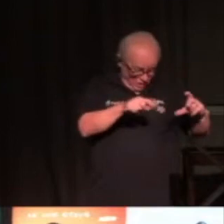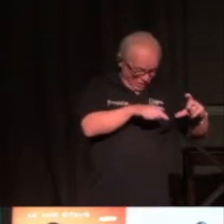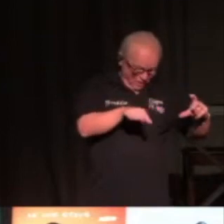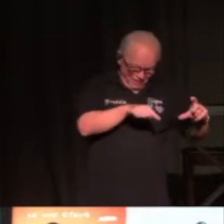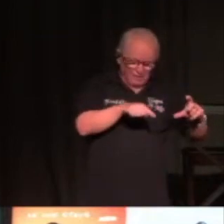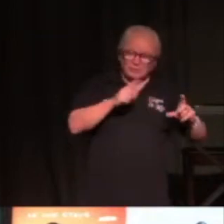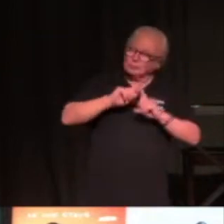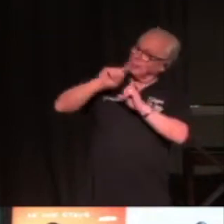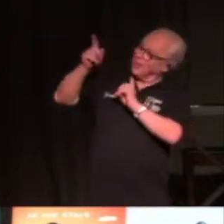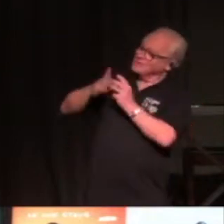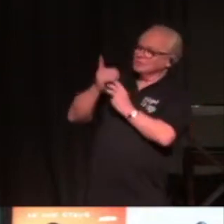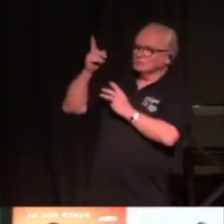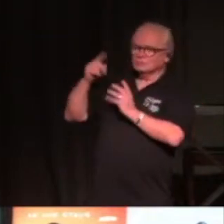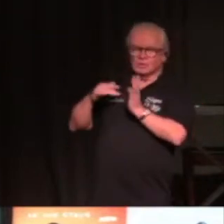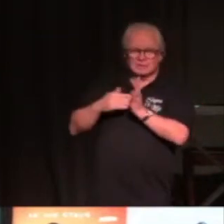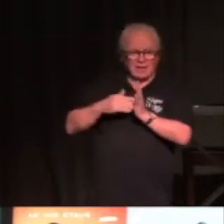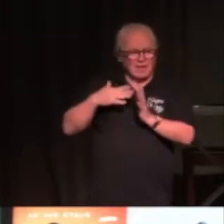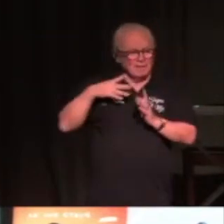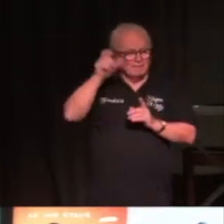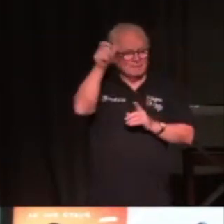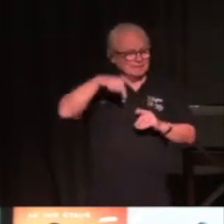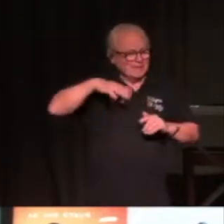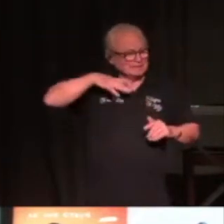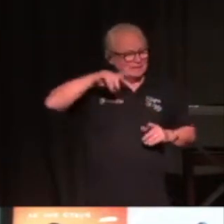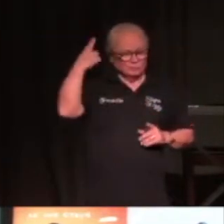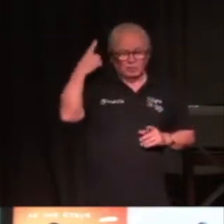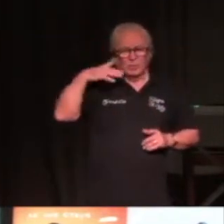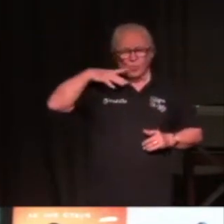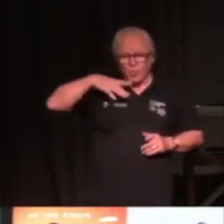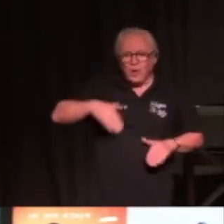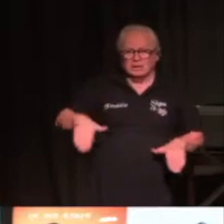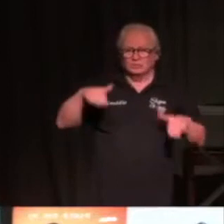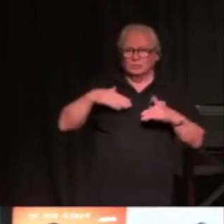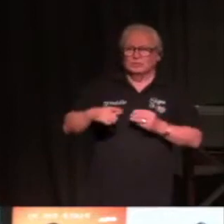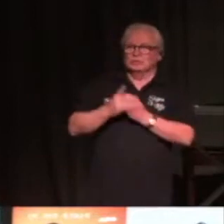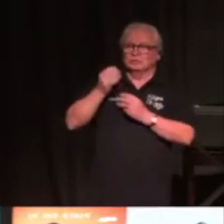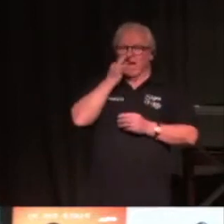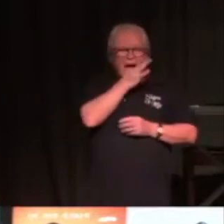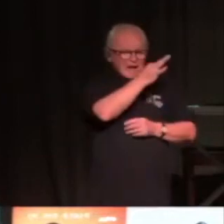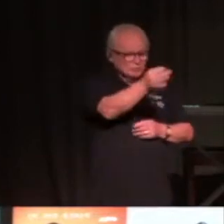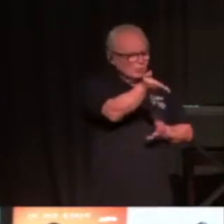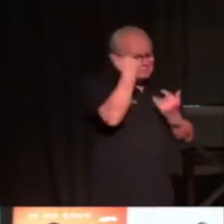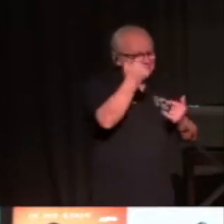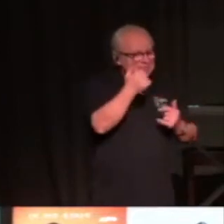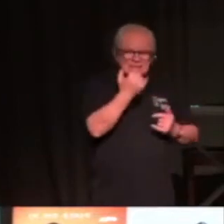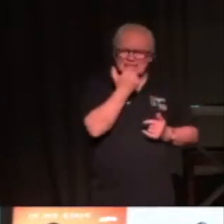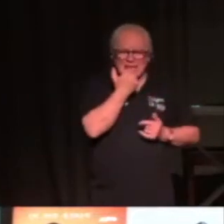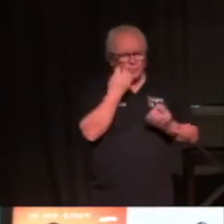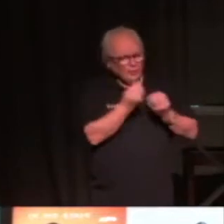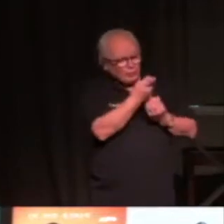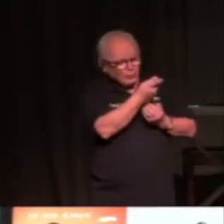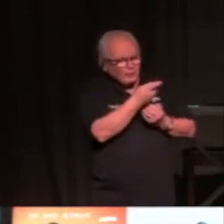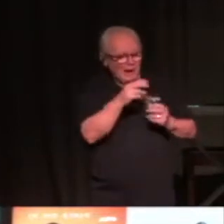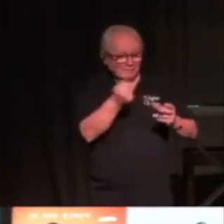And I believe there's somebody here needs one and wants one, and you're waiting on it, an RSVP. He's asking you out for a friendship date, over a